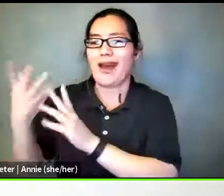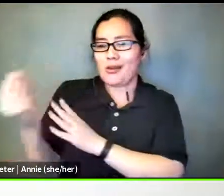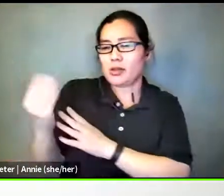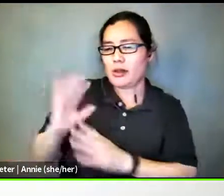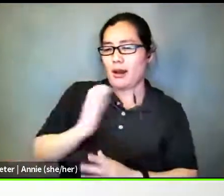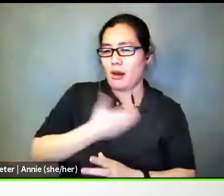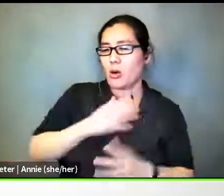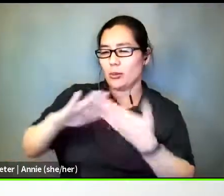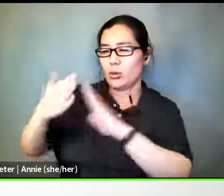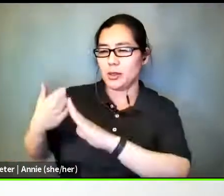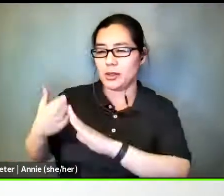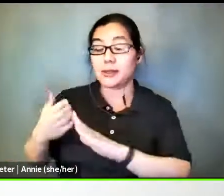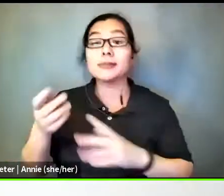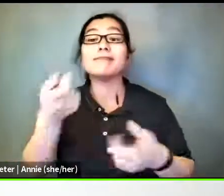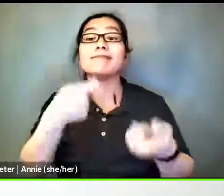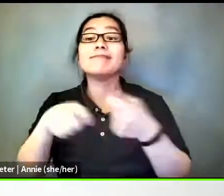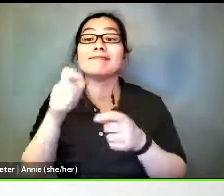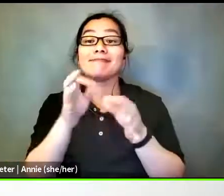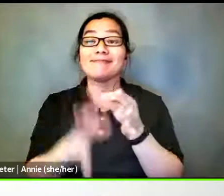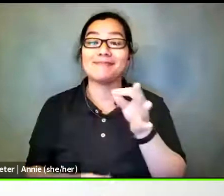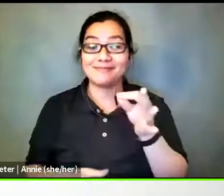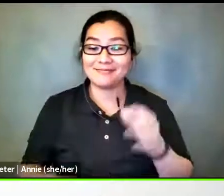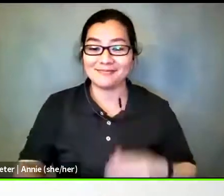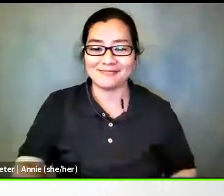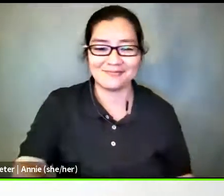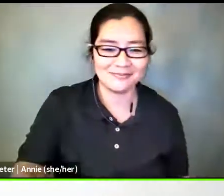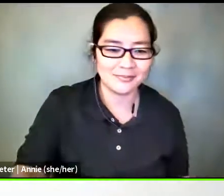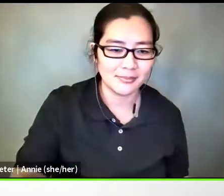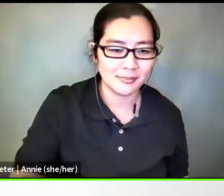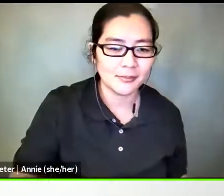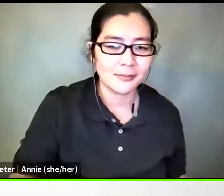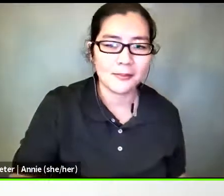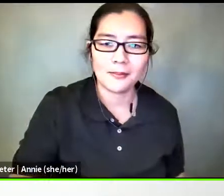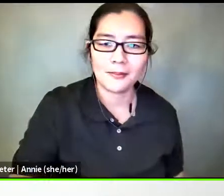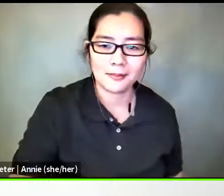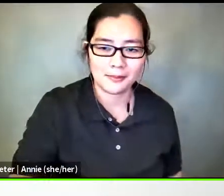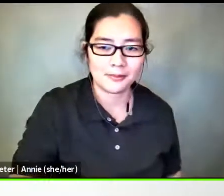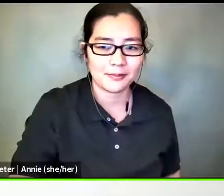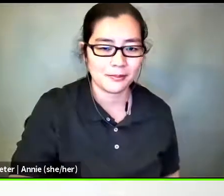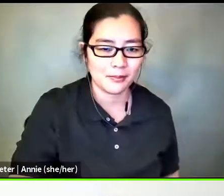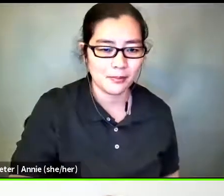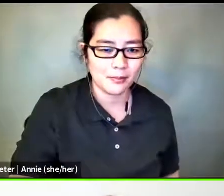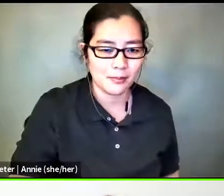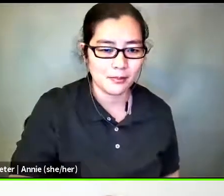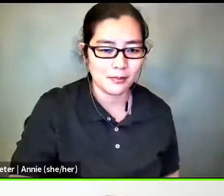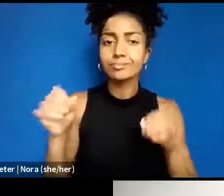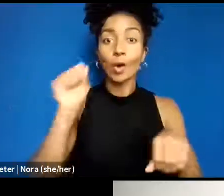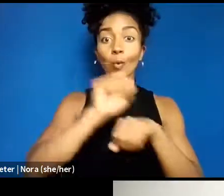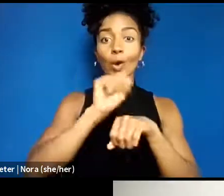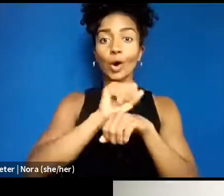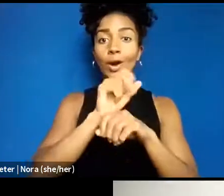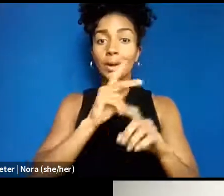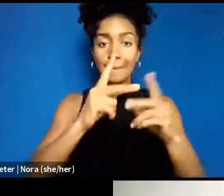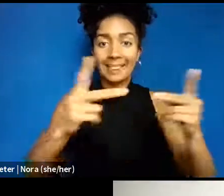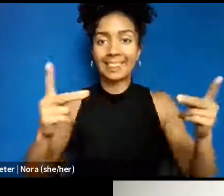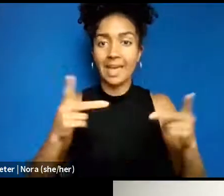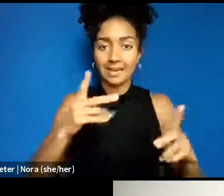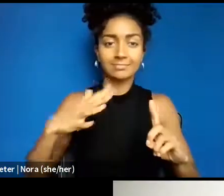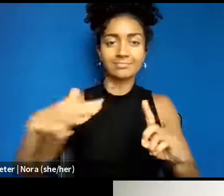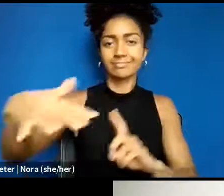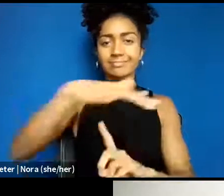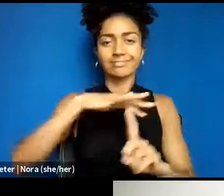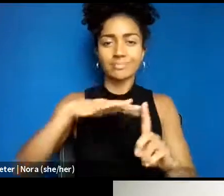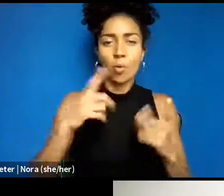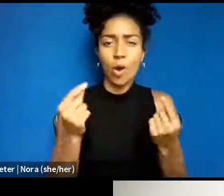Yeah, so can you talk about some practical things that people can do in their workplaces? How would you, how